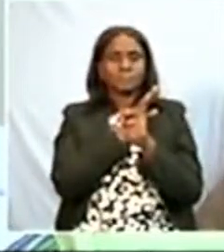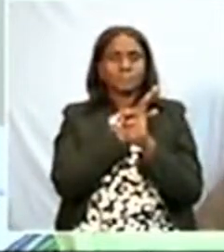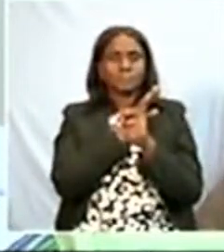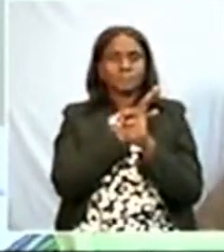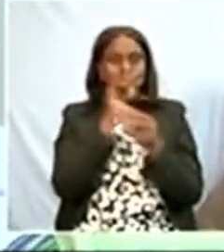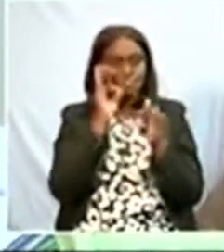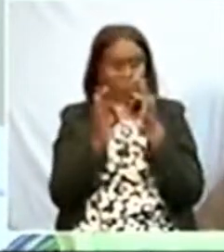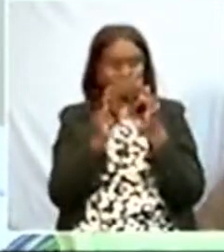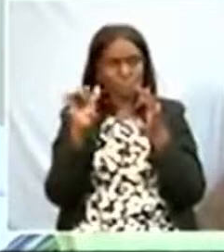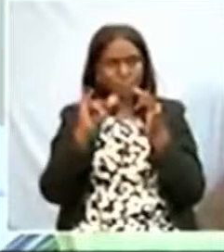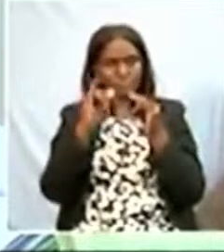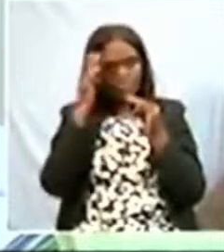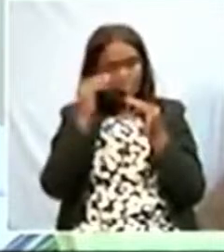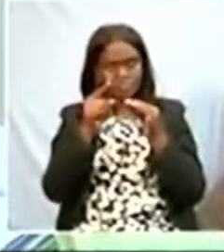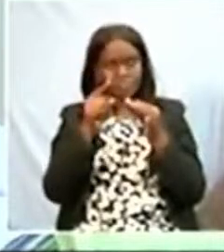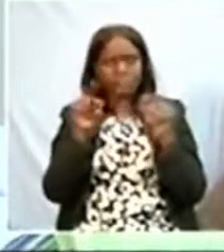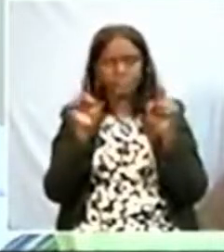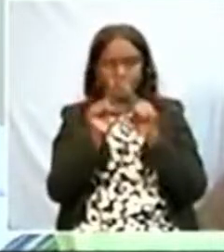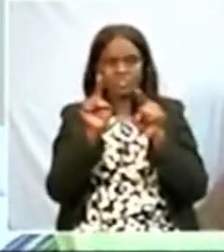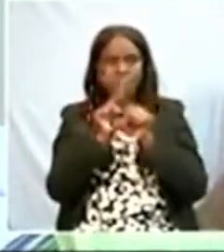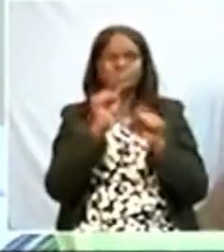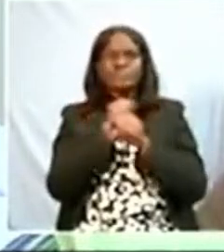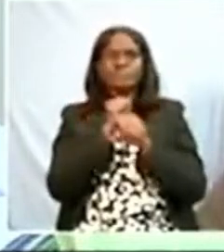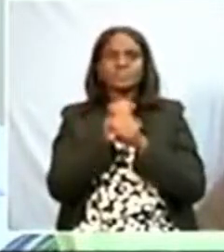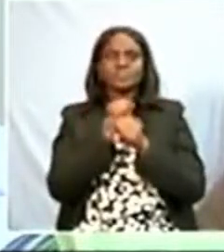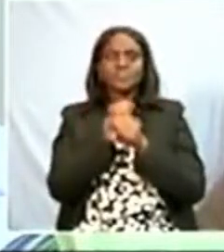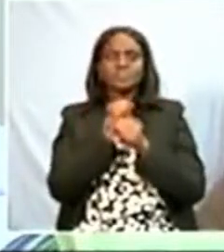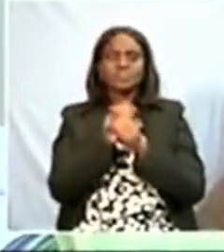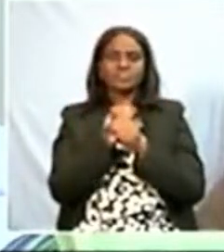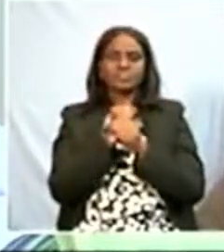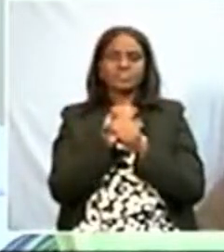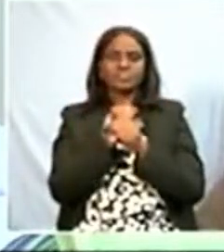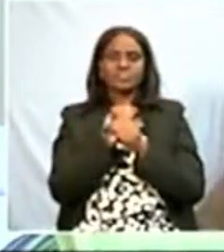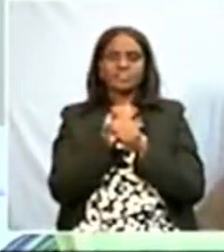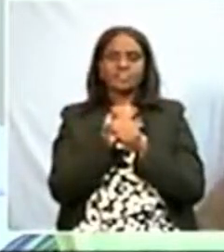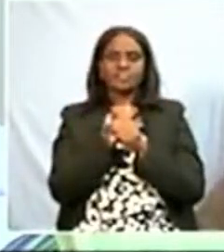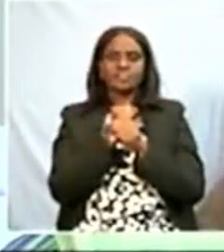If yes, why did you go ahead to do this?